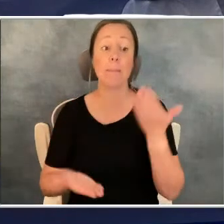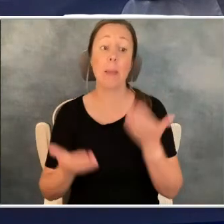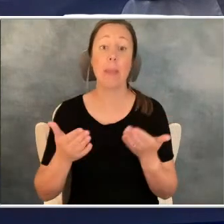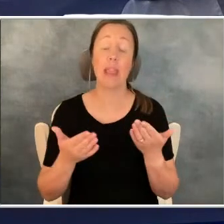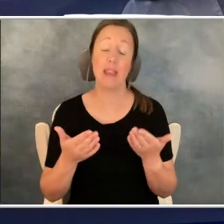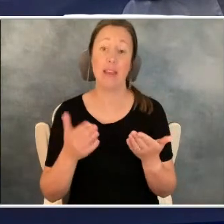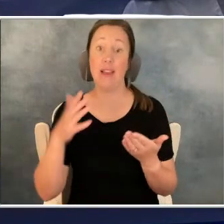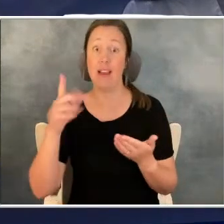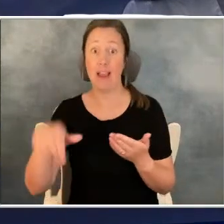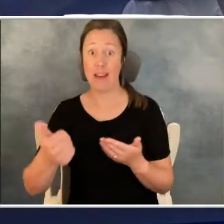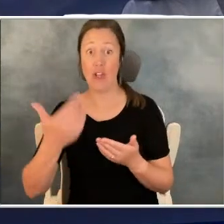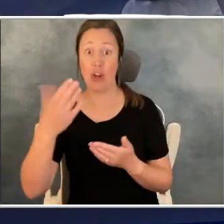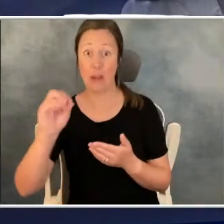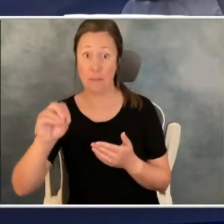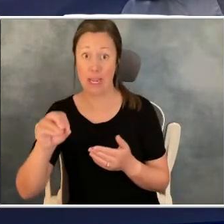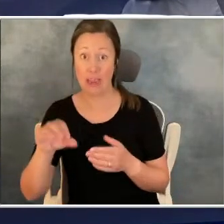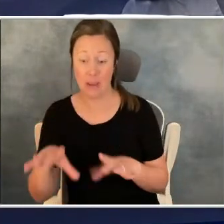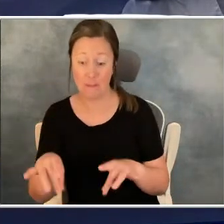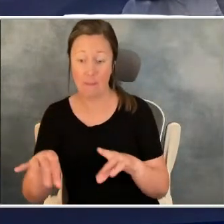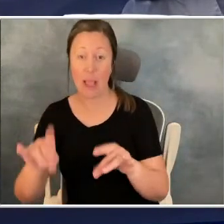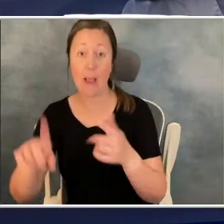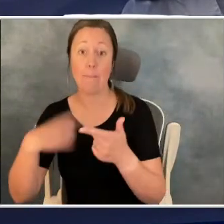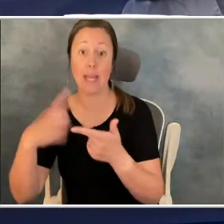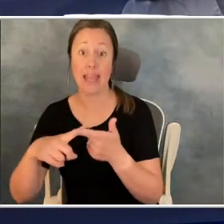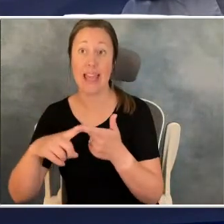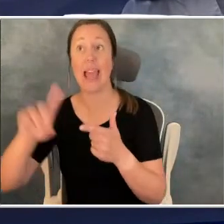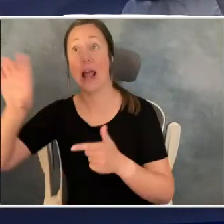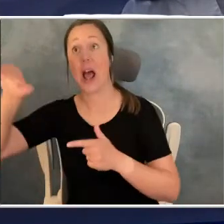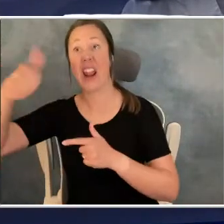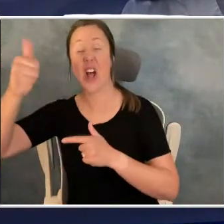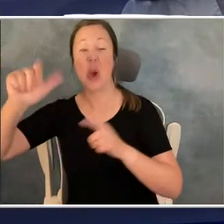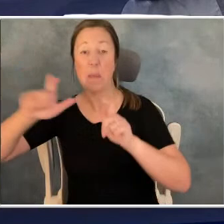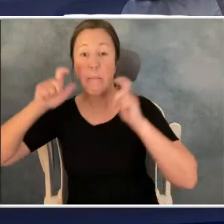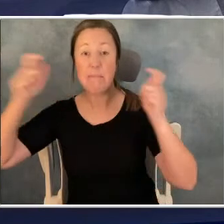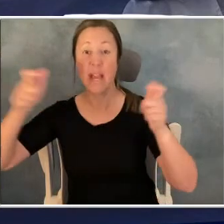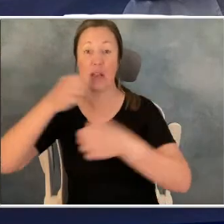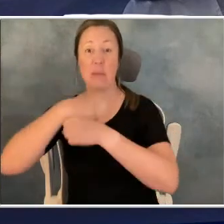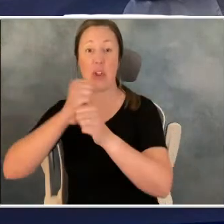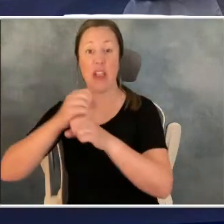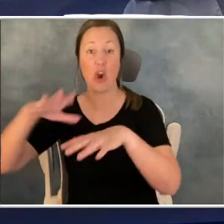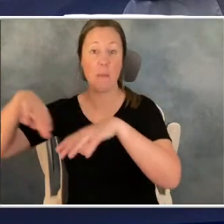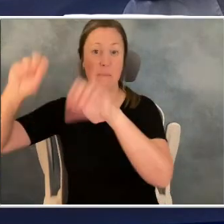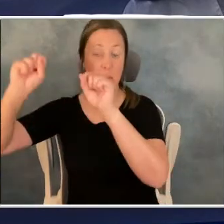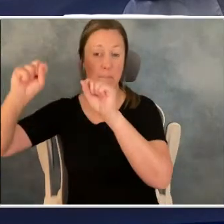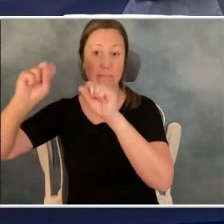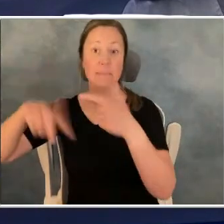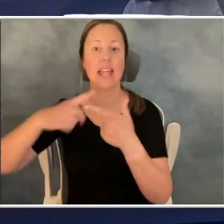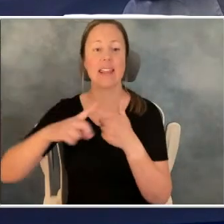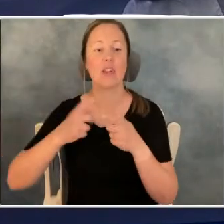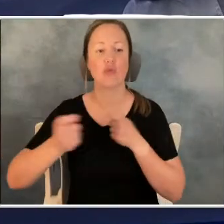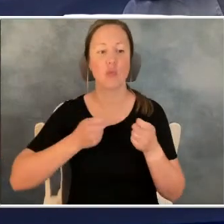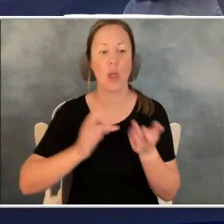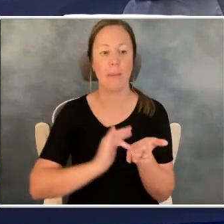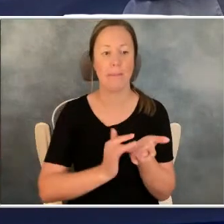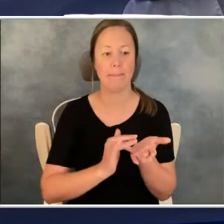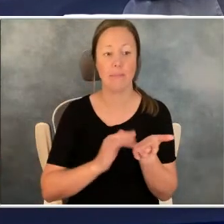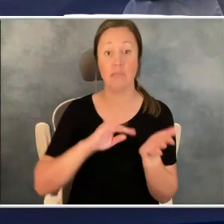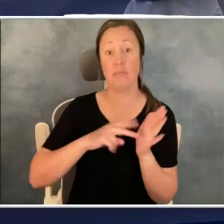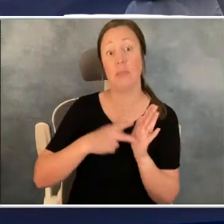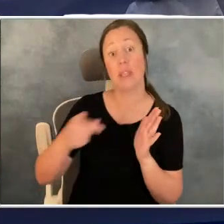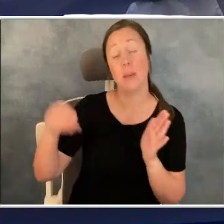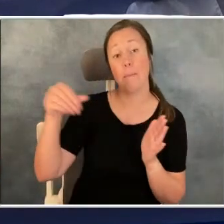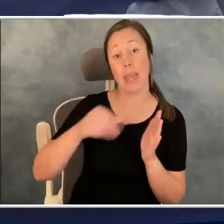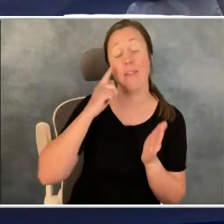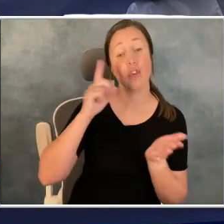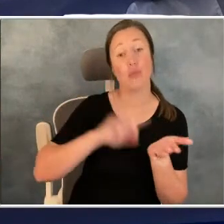large manufacturers pick up those startup companies so they can have and control the drug. That's right. And so then what they're doing is they're paying for the research trials much more